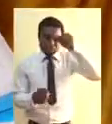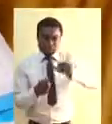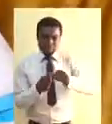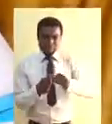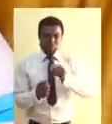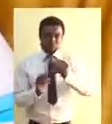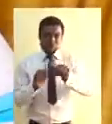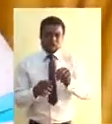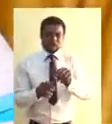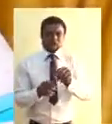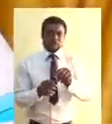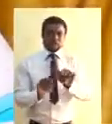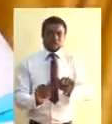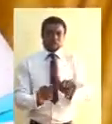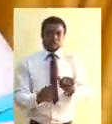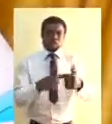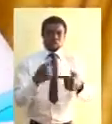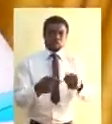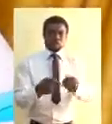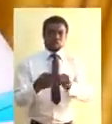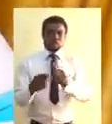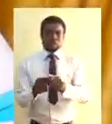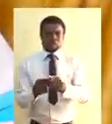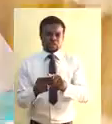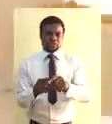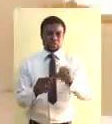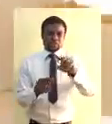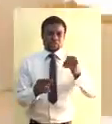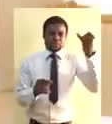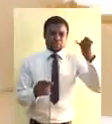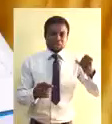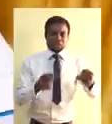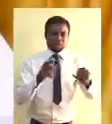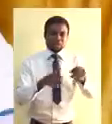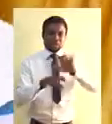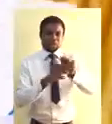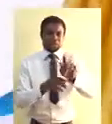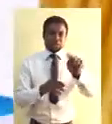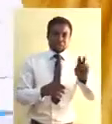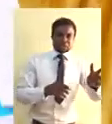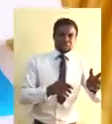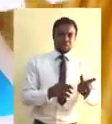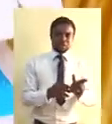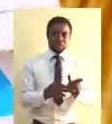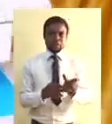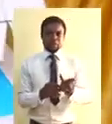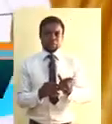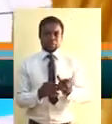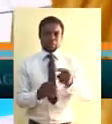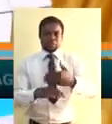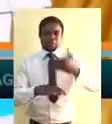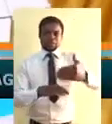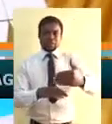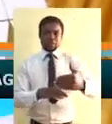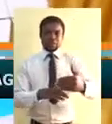Remember, you can still go through the pattern. The pattern is also on the screen. So I've cut my pattern now. The next thing